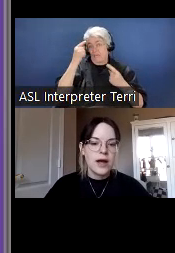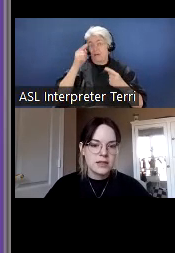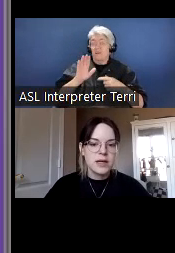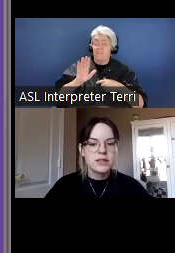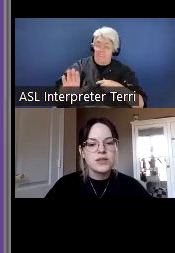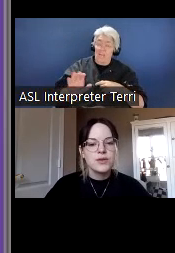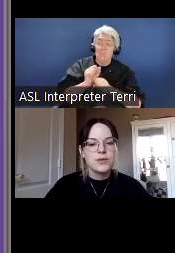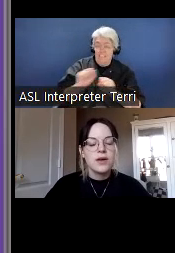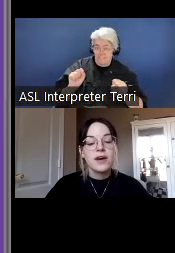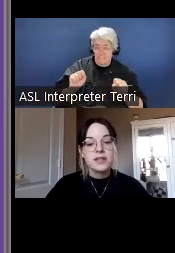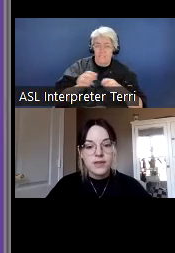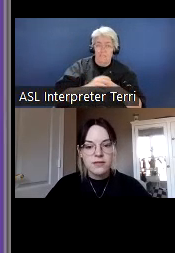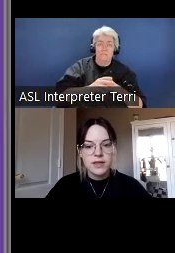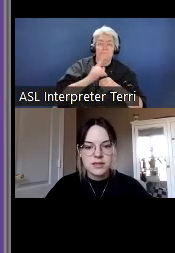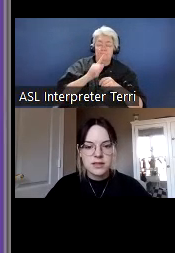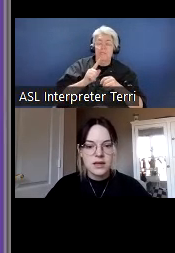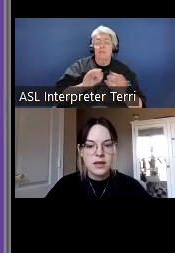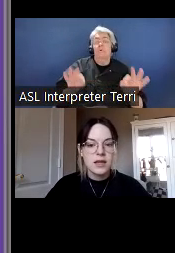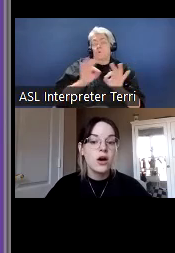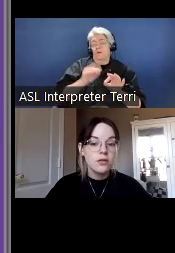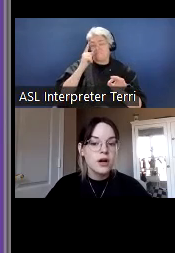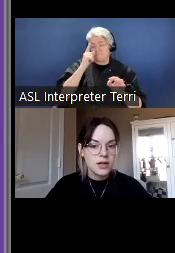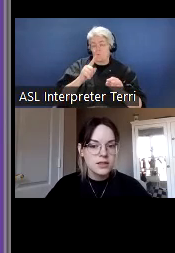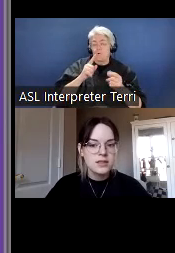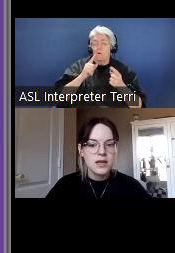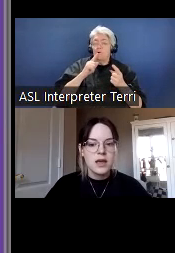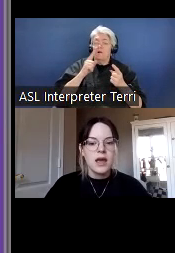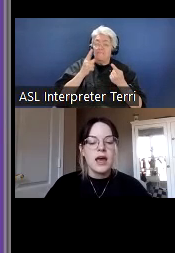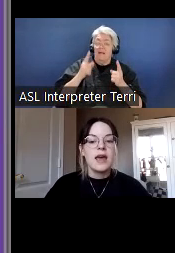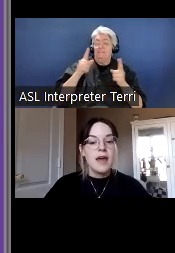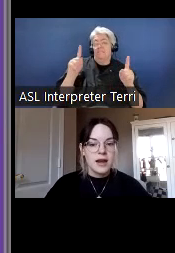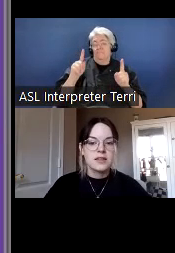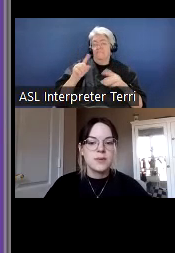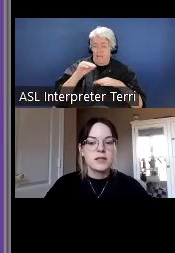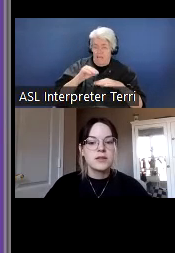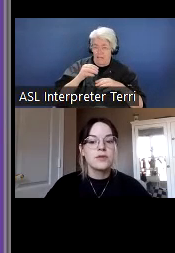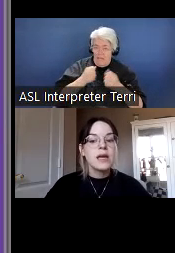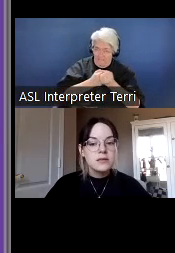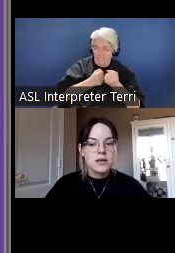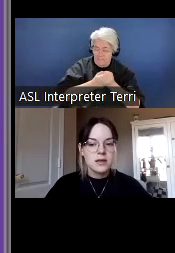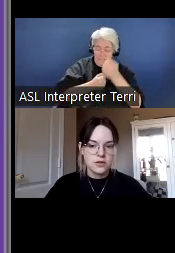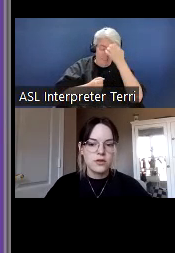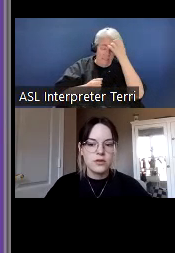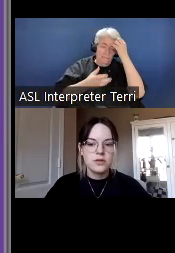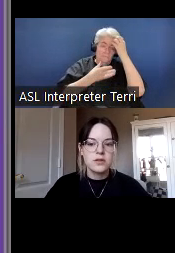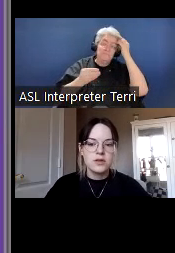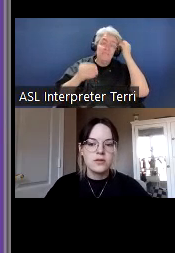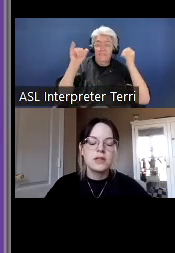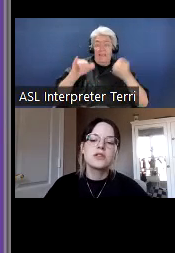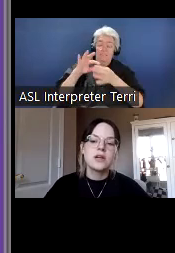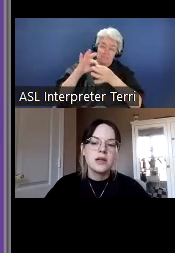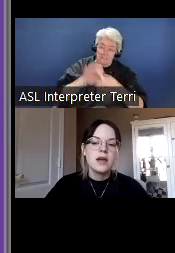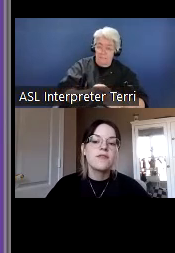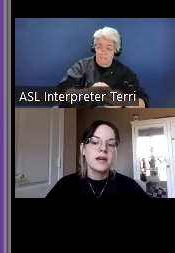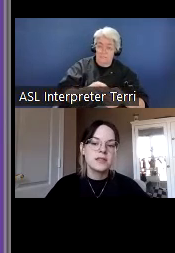an integral aspect to effective advocacy in all regards. And that aspect remains integral